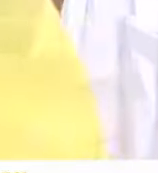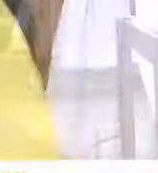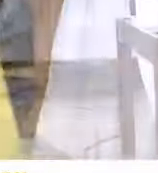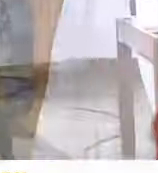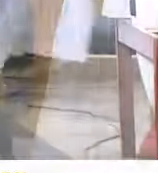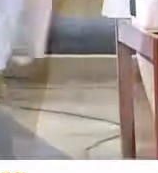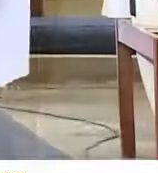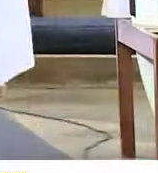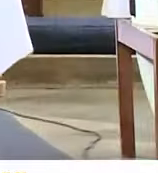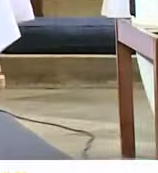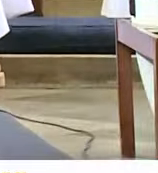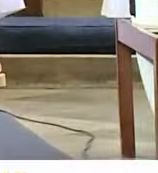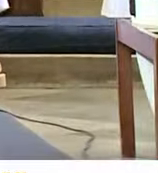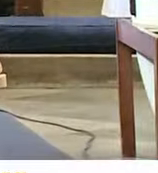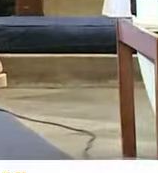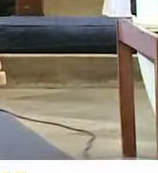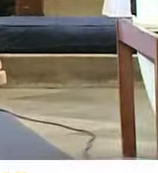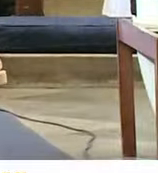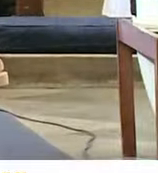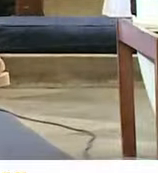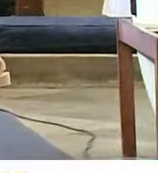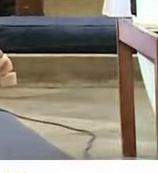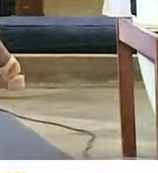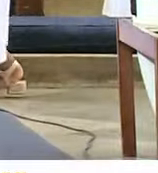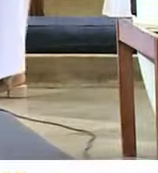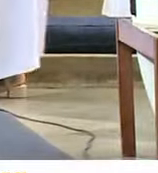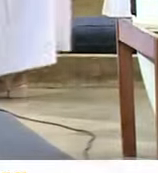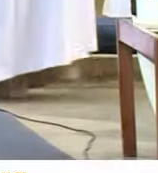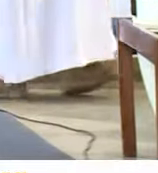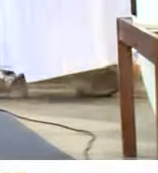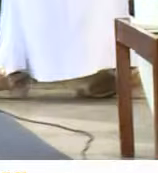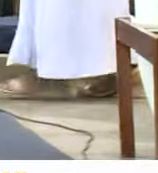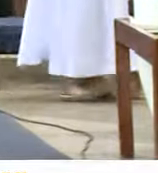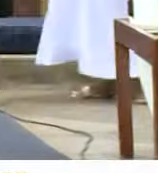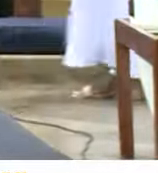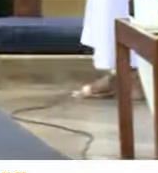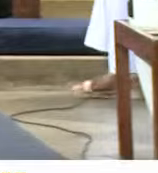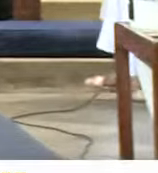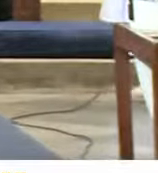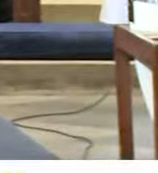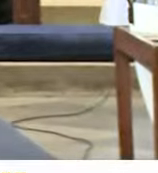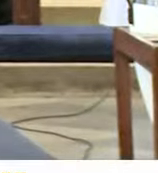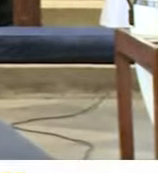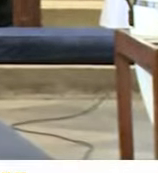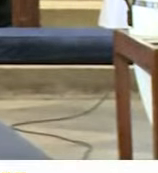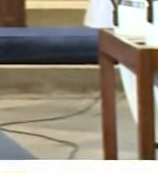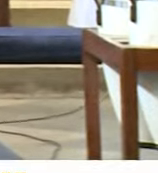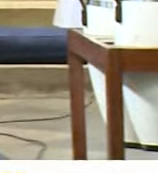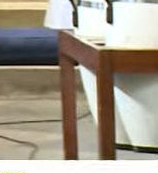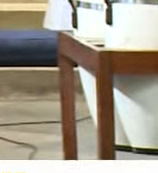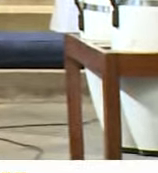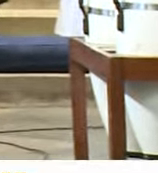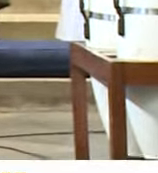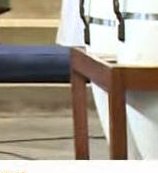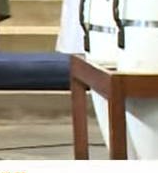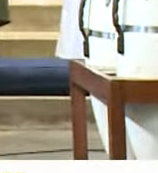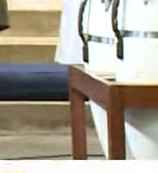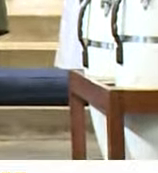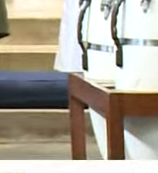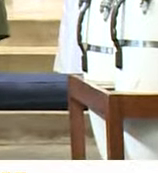induction and installation of the Archdeacon of All Saints Cathedral Archdeaconry. We will now